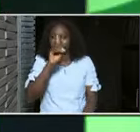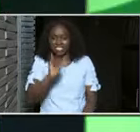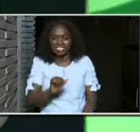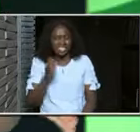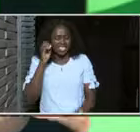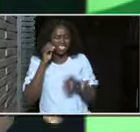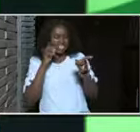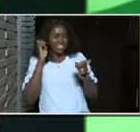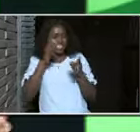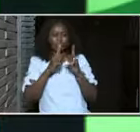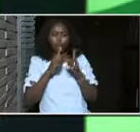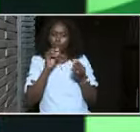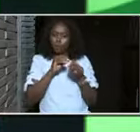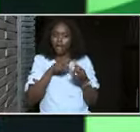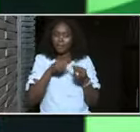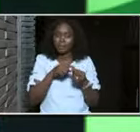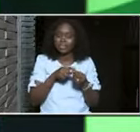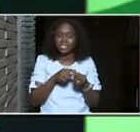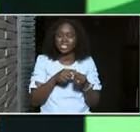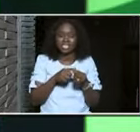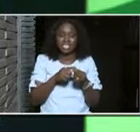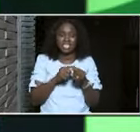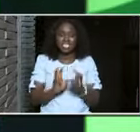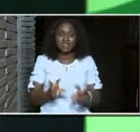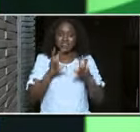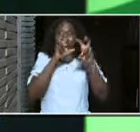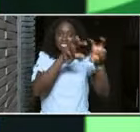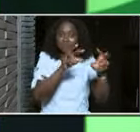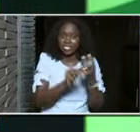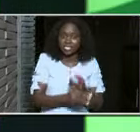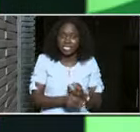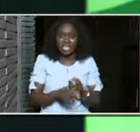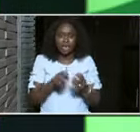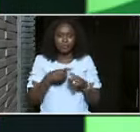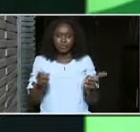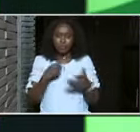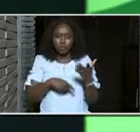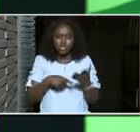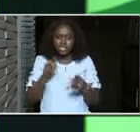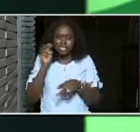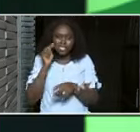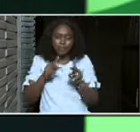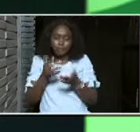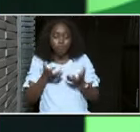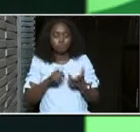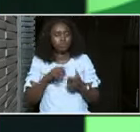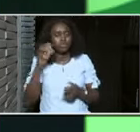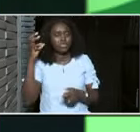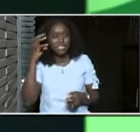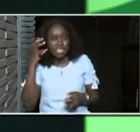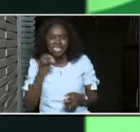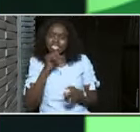new, developing new fields. And what Nigerians want to hear, what's going to happen concerning subsidy